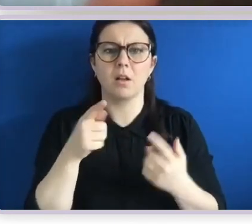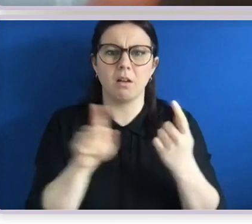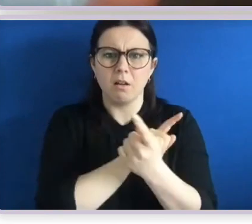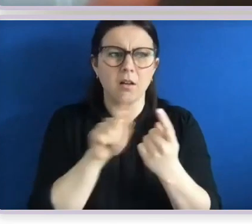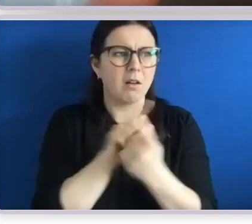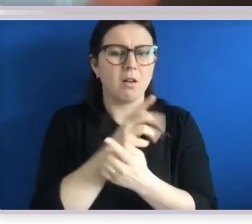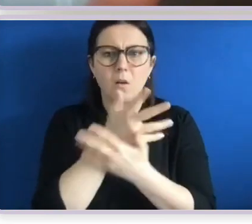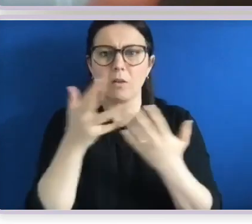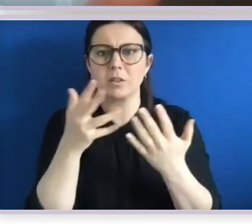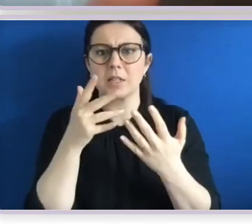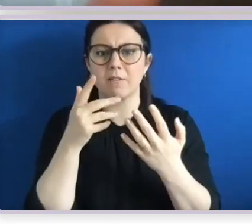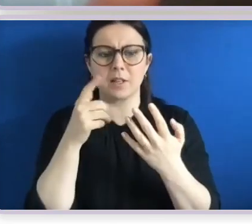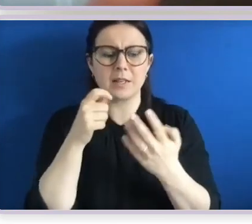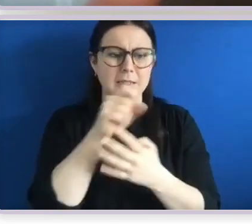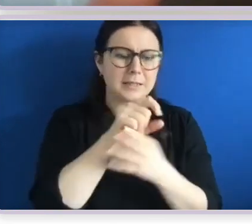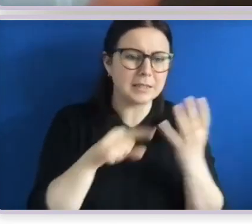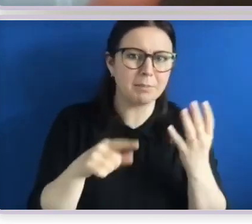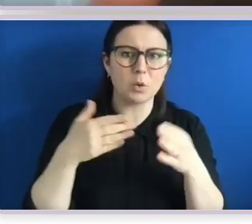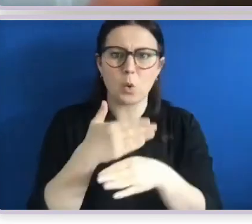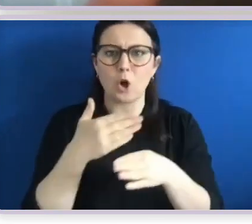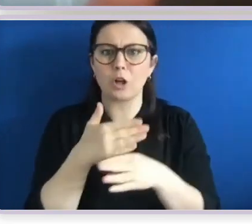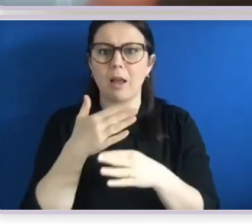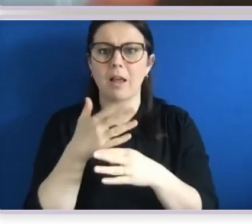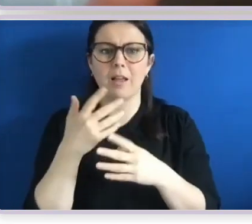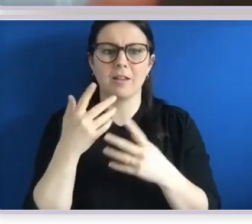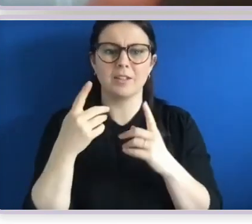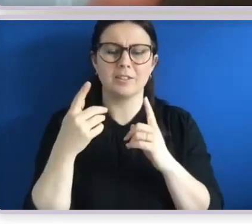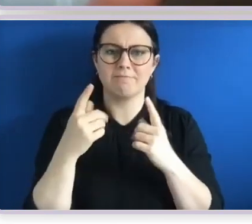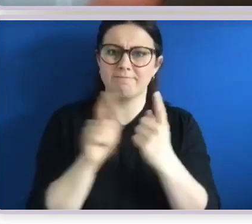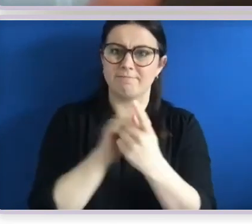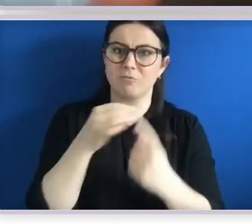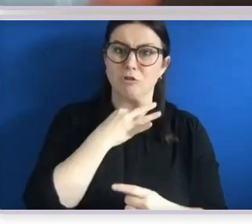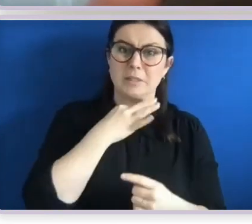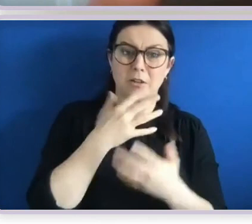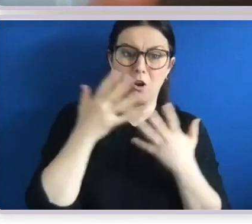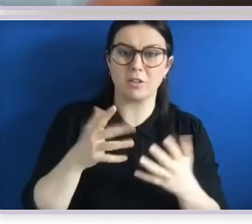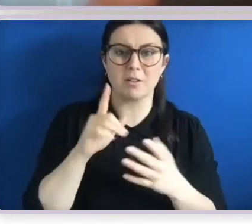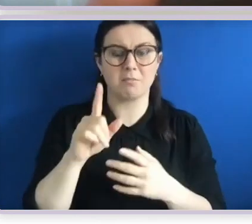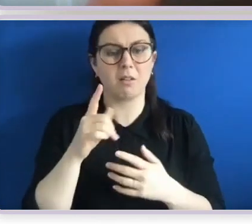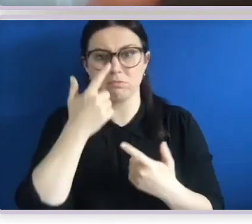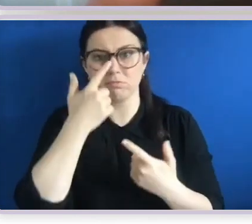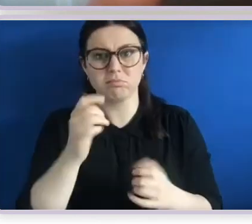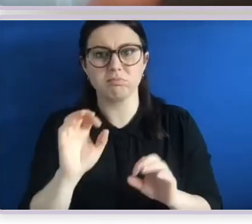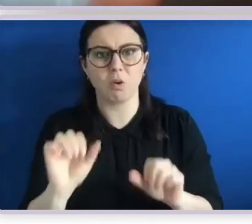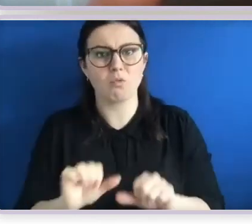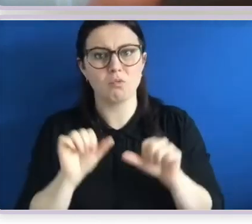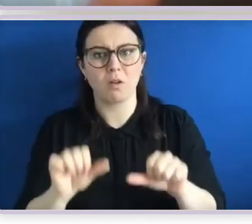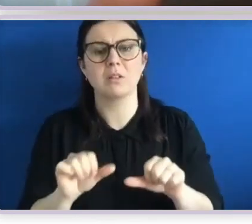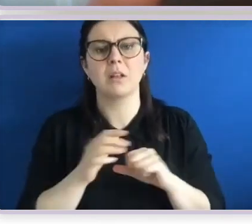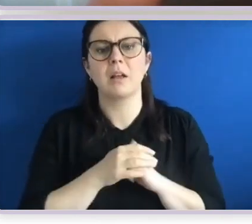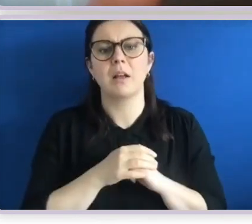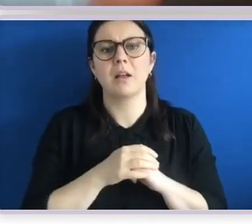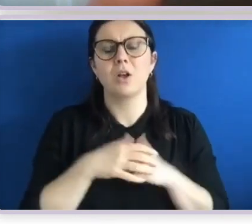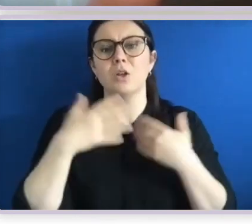people lived and worked and studied in. It's been an incredibly challenging time. So the answer